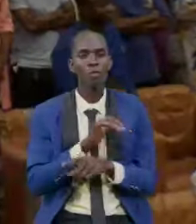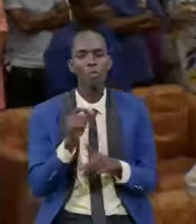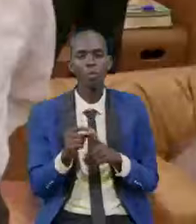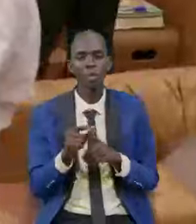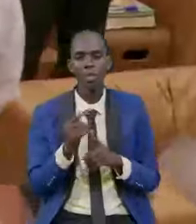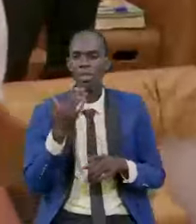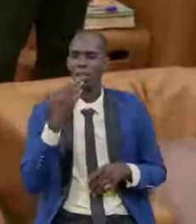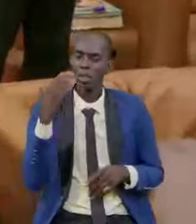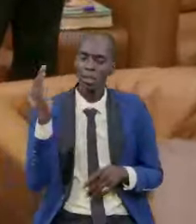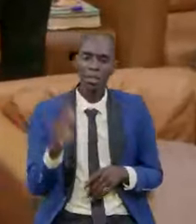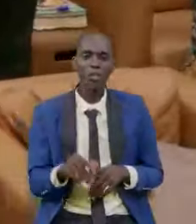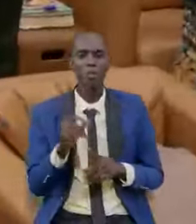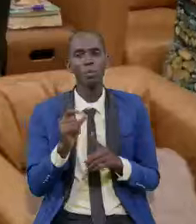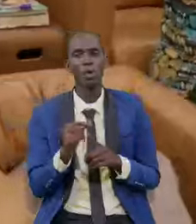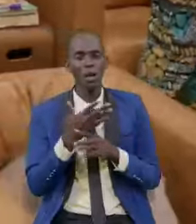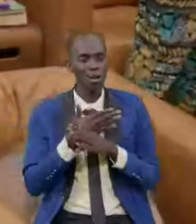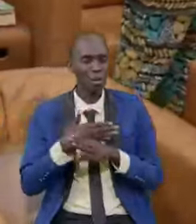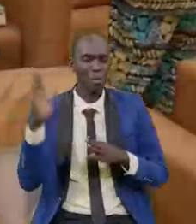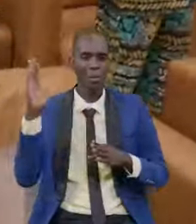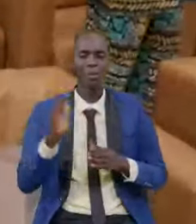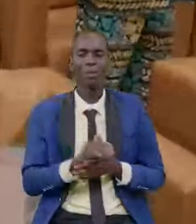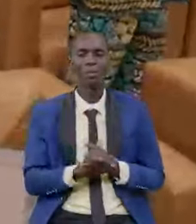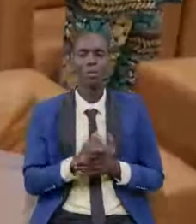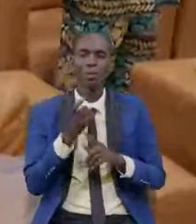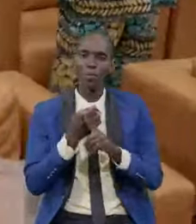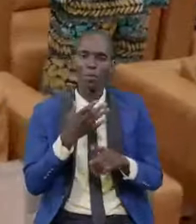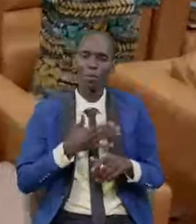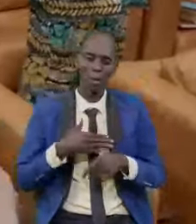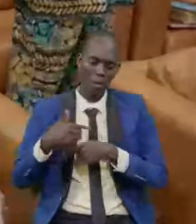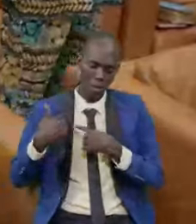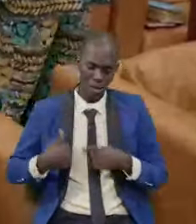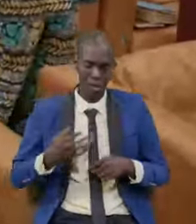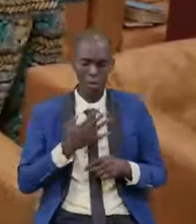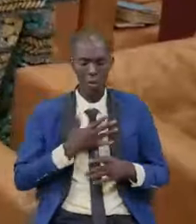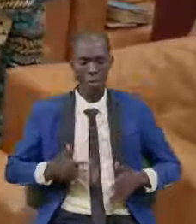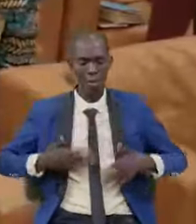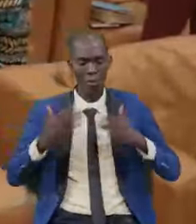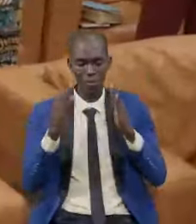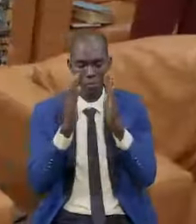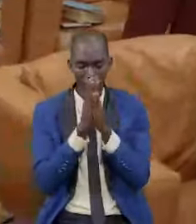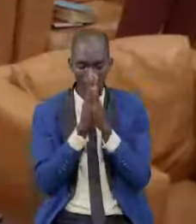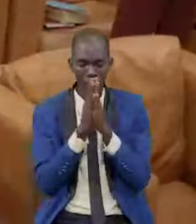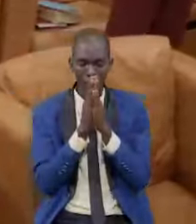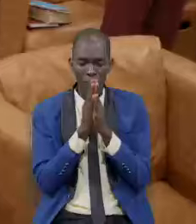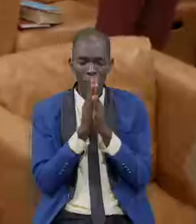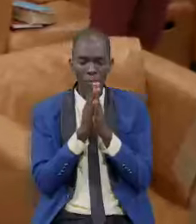evil words away from my heart and life.